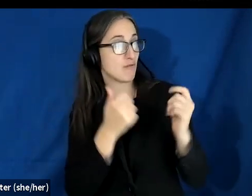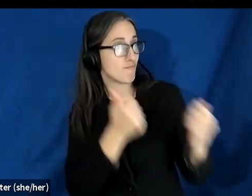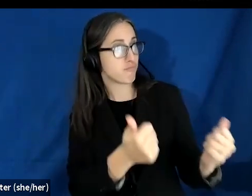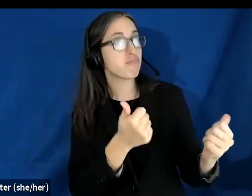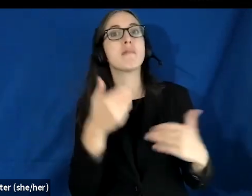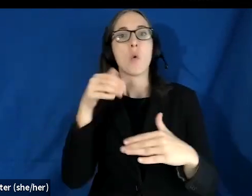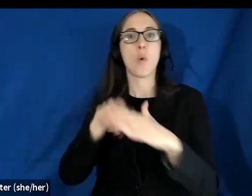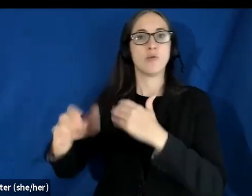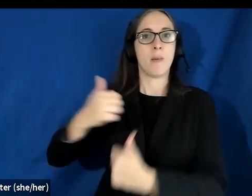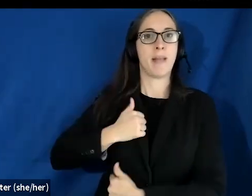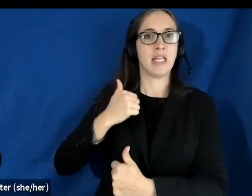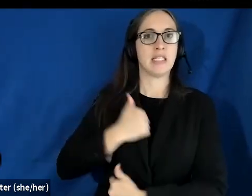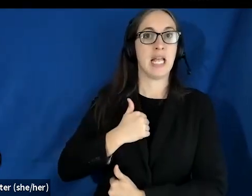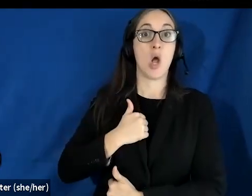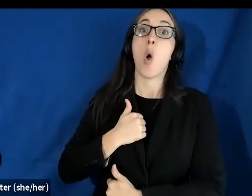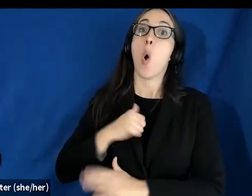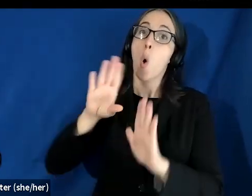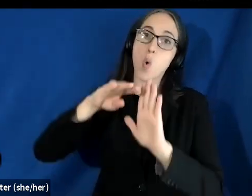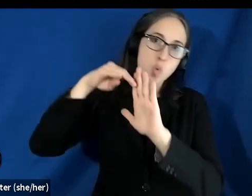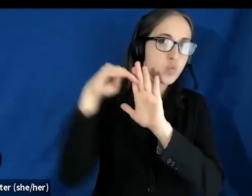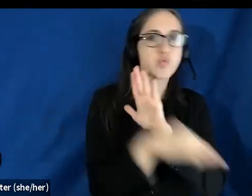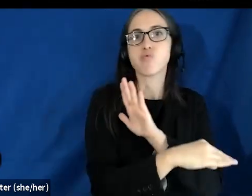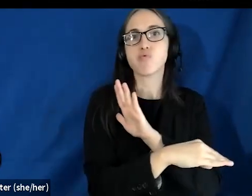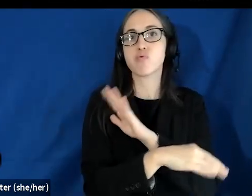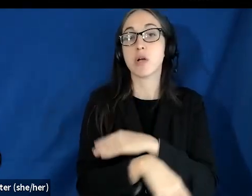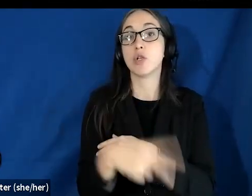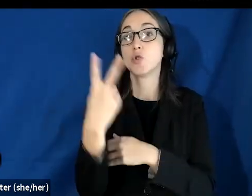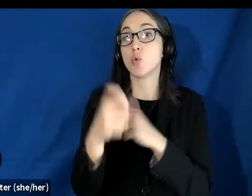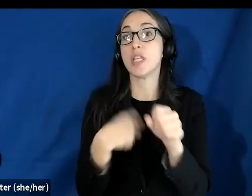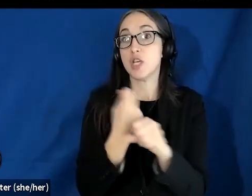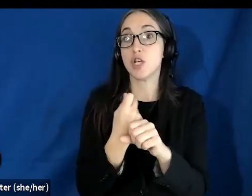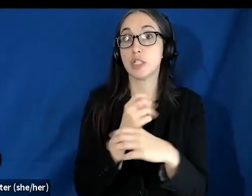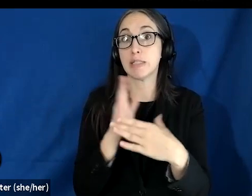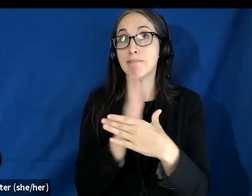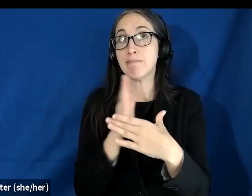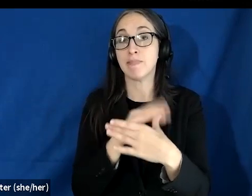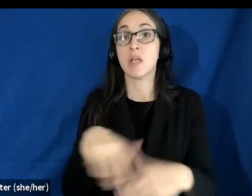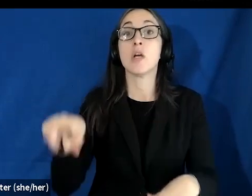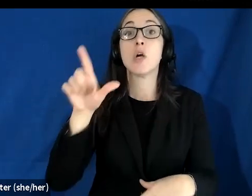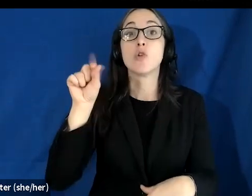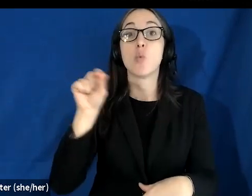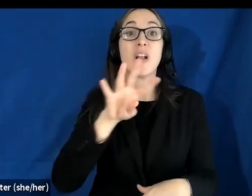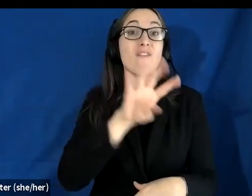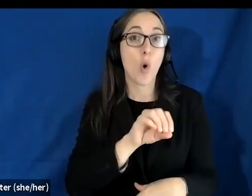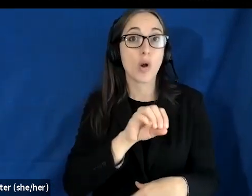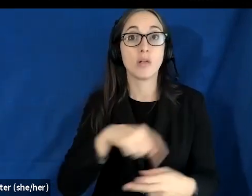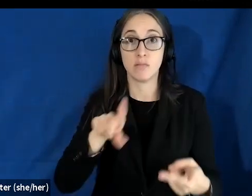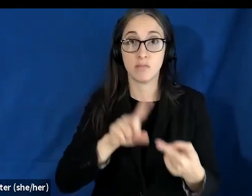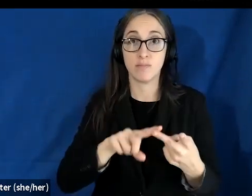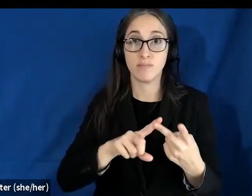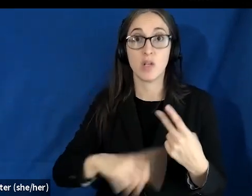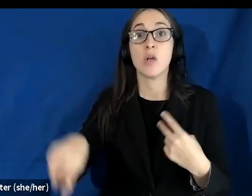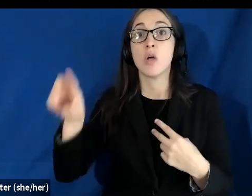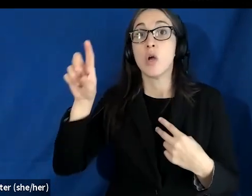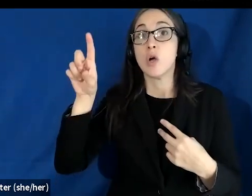things went really, really south. Within 2 years, I went from 2040 to 2200, and I was diagnosed